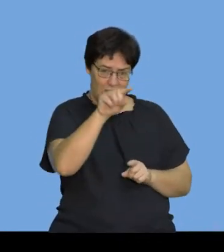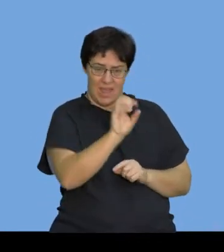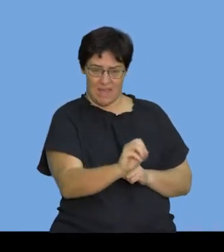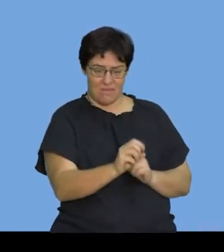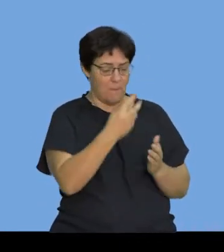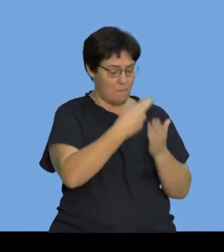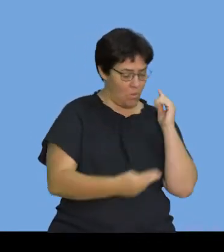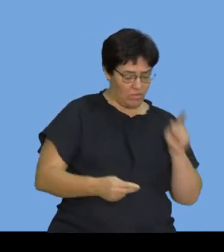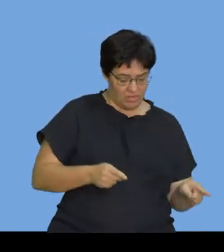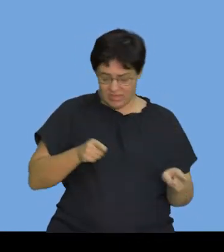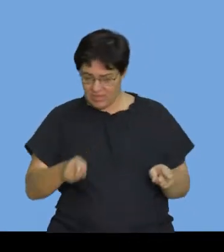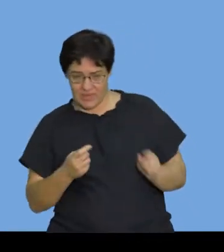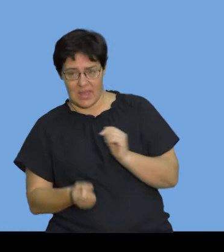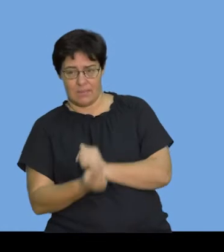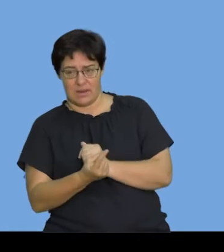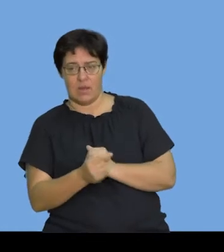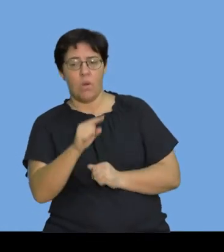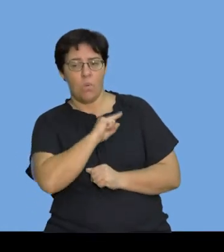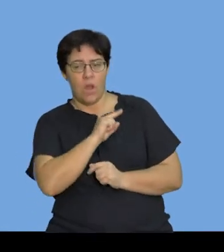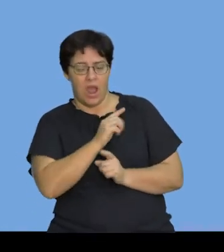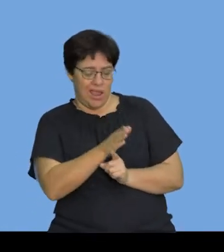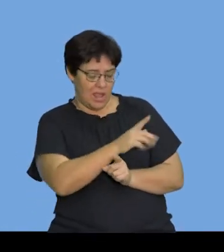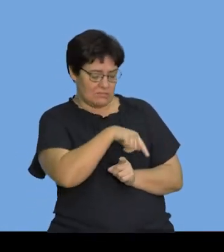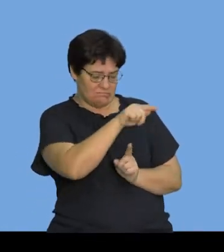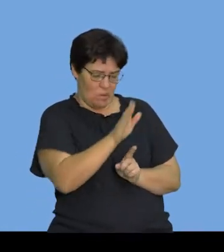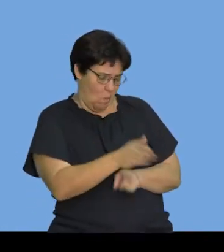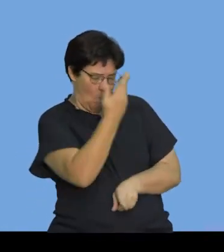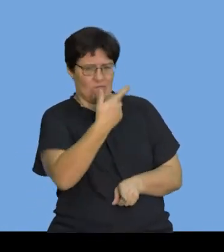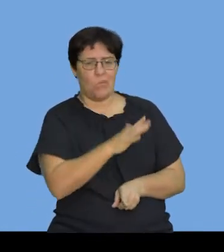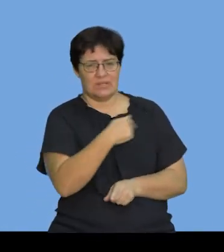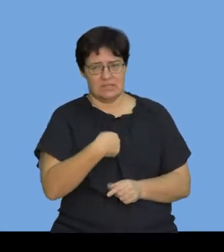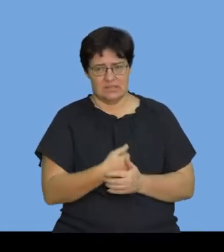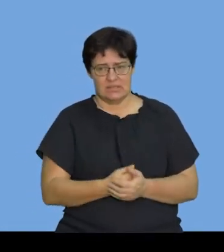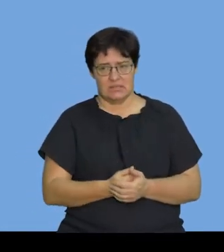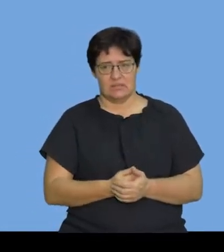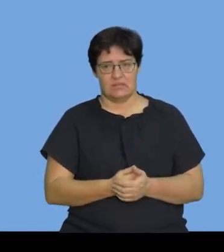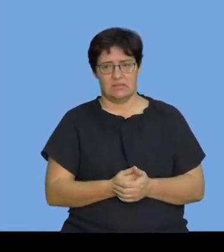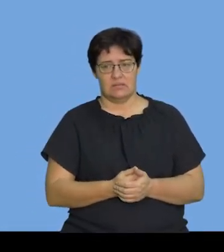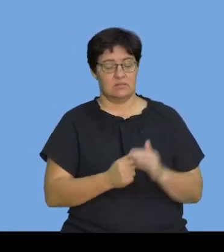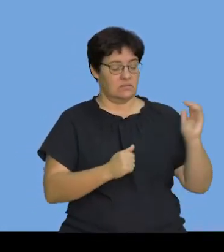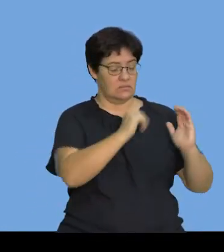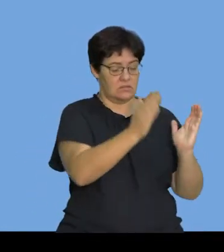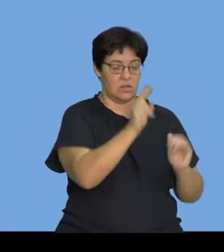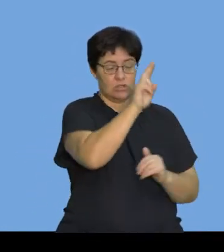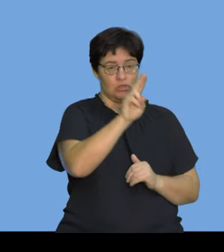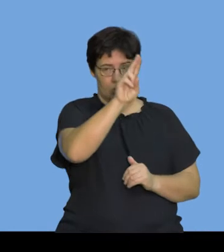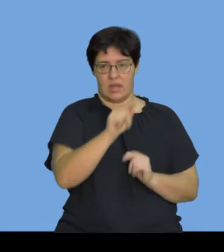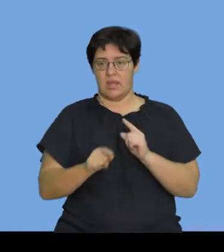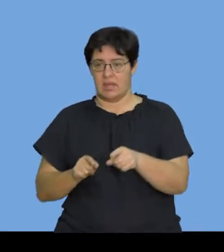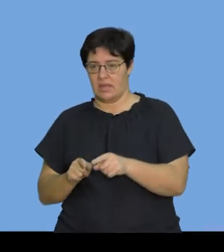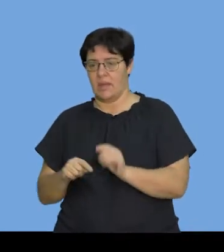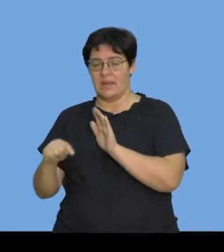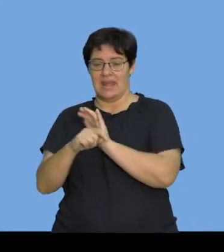sides because I'm trying to get rid of the square root there. So this will be squared and the negative 3 will